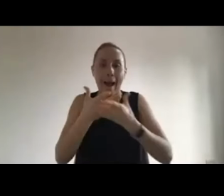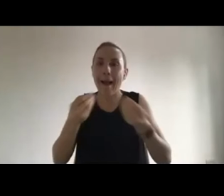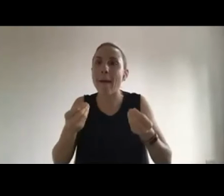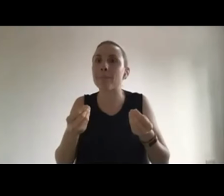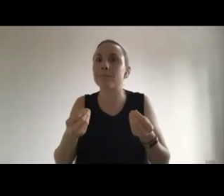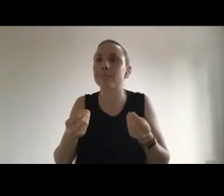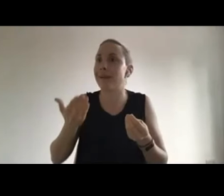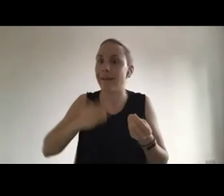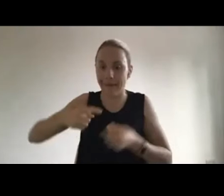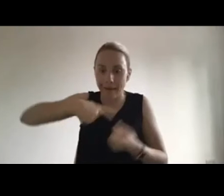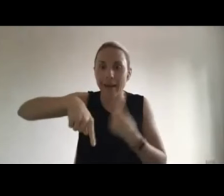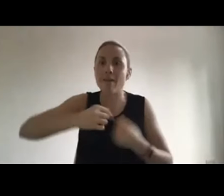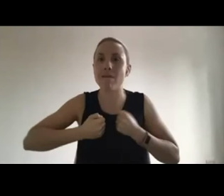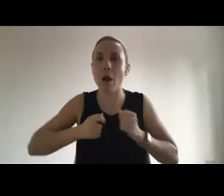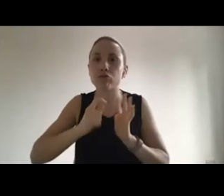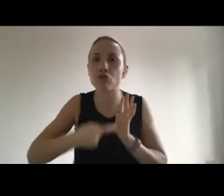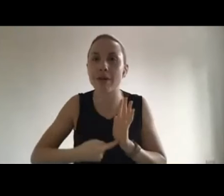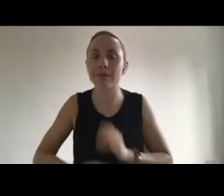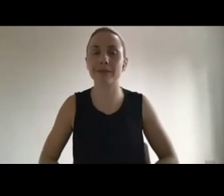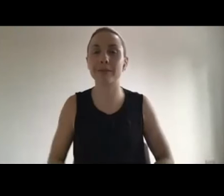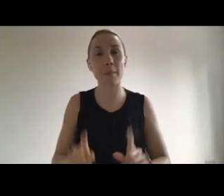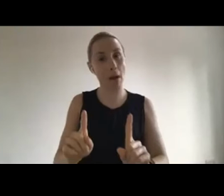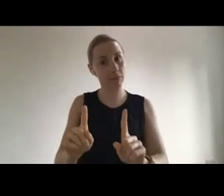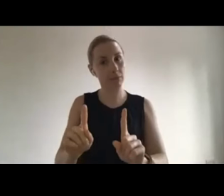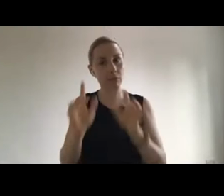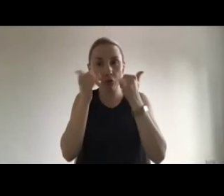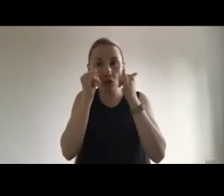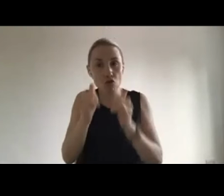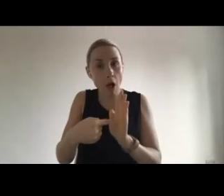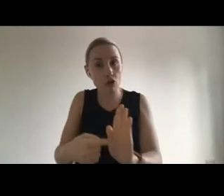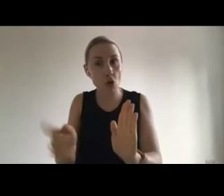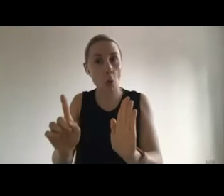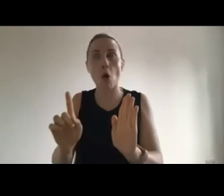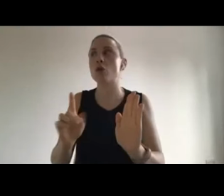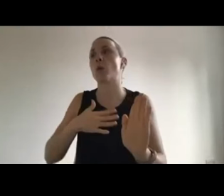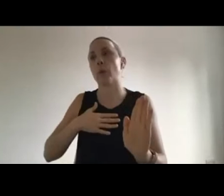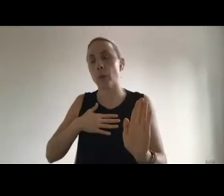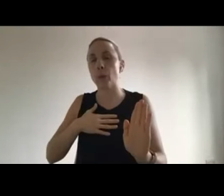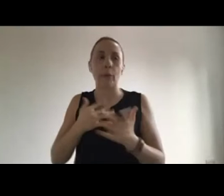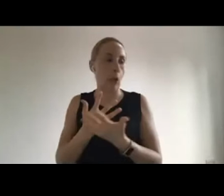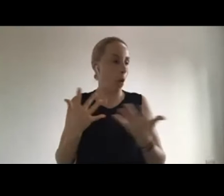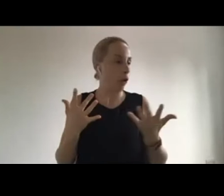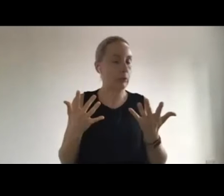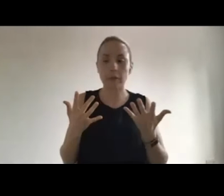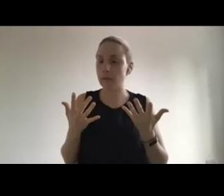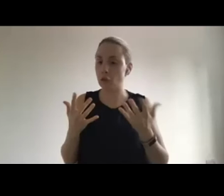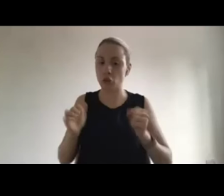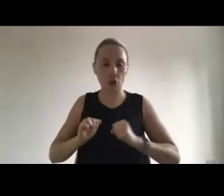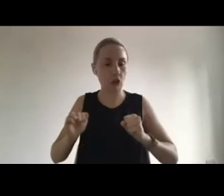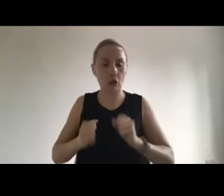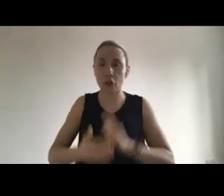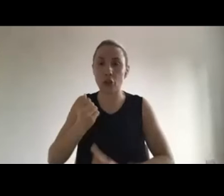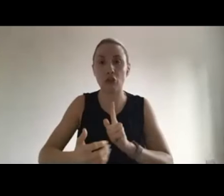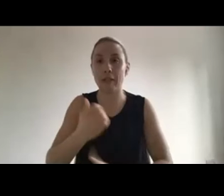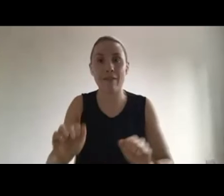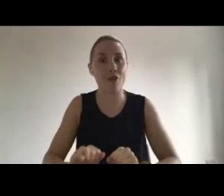lessons that we're not there yet, because there are many uncertainties at the moment. What is the best preclinical model?